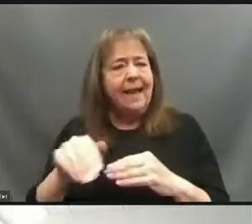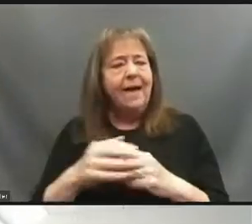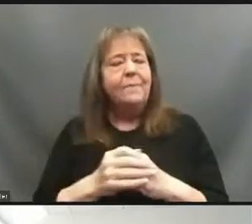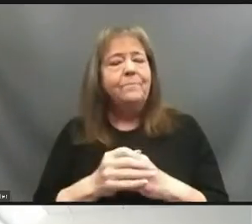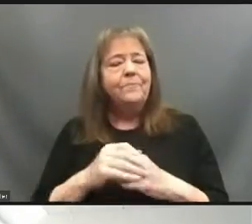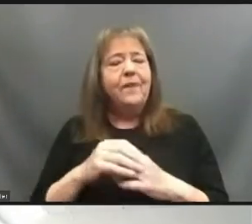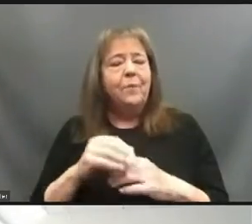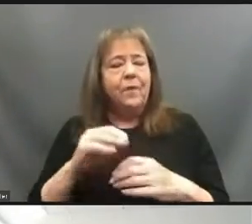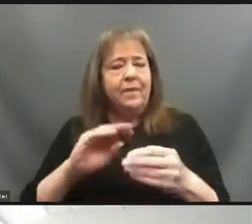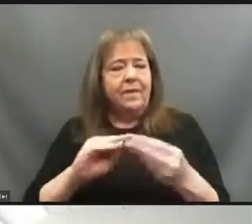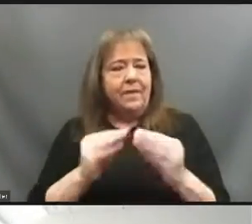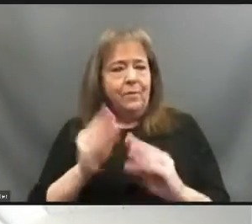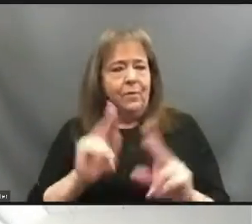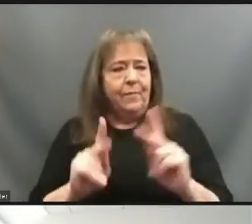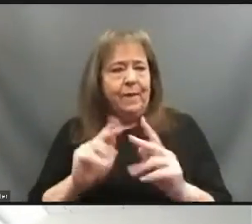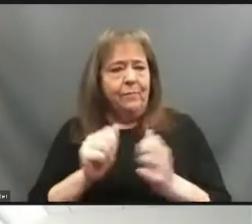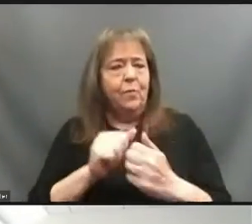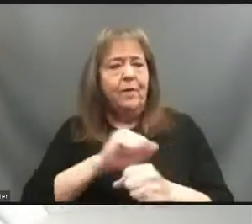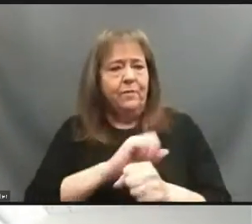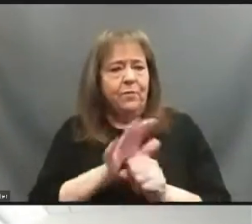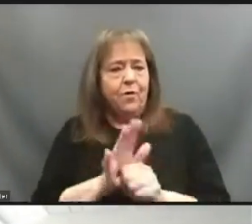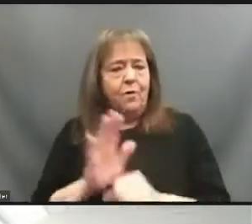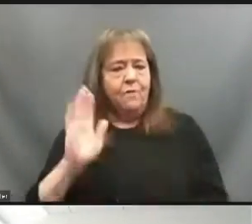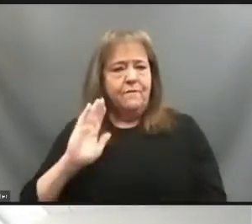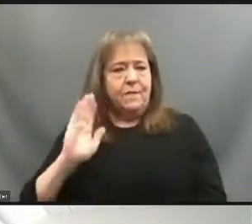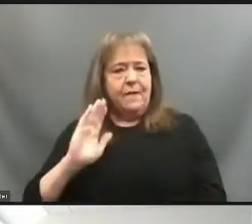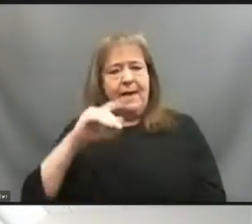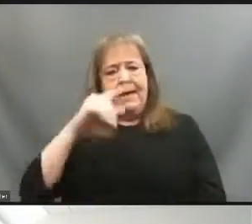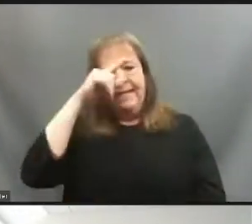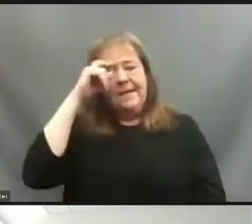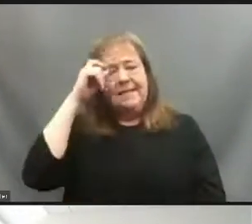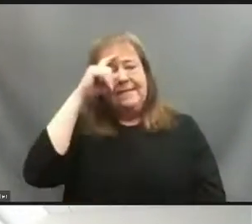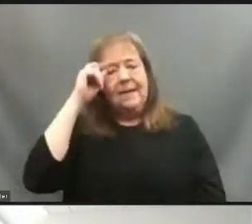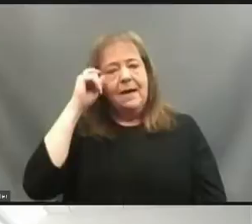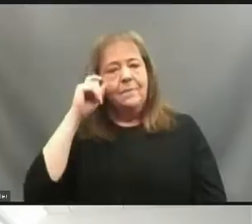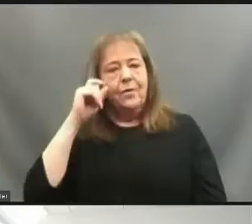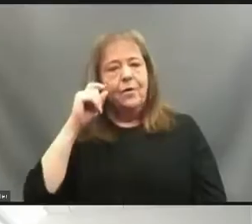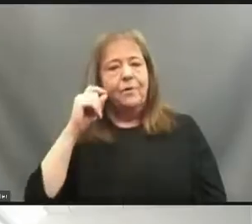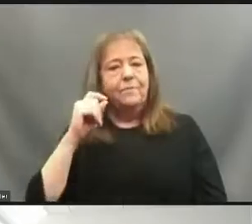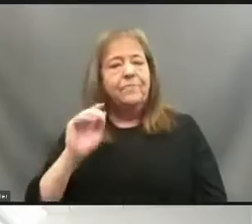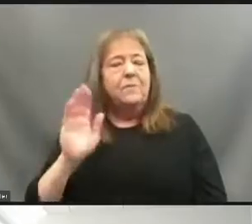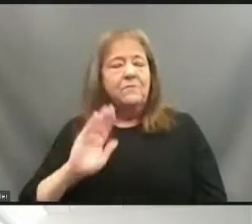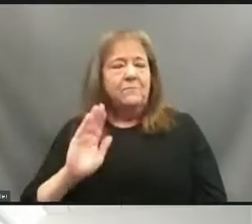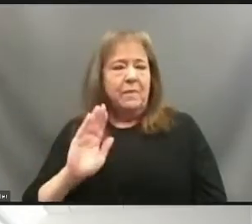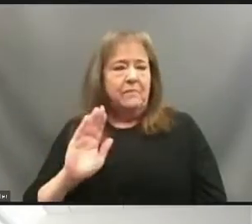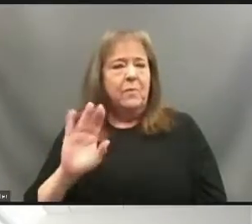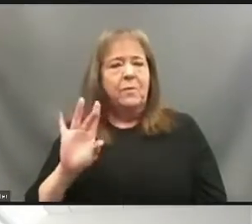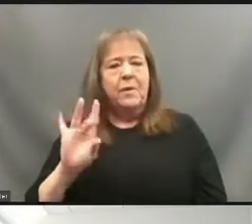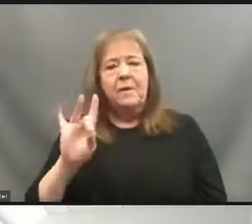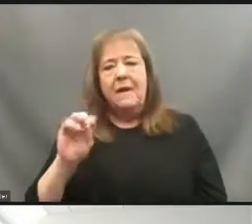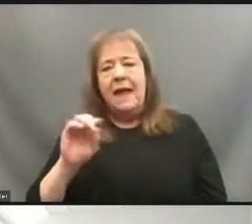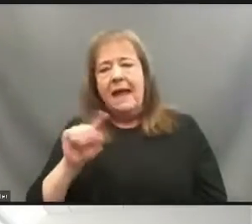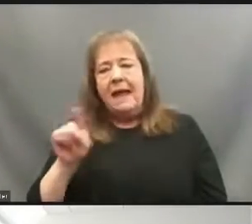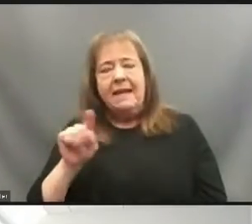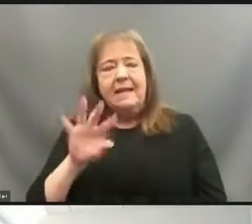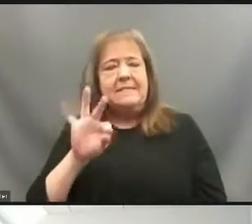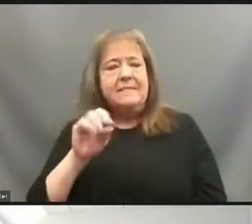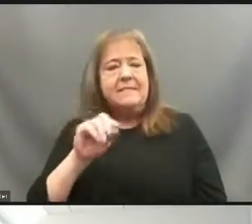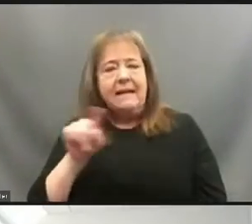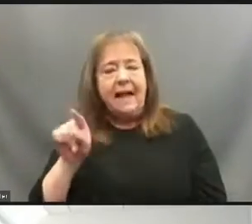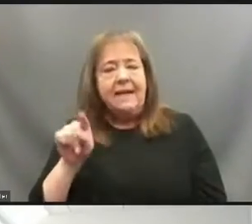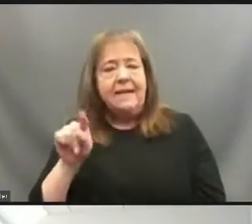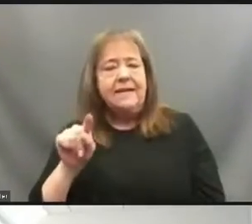inpatient census back in the midsummer from where we were in that 80 to 90 range, and then just slowly kind